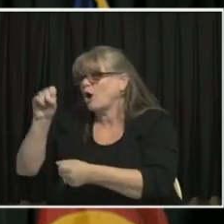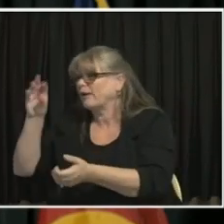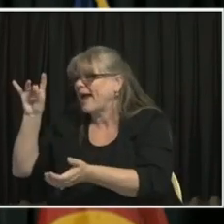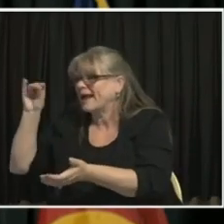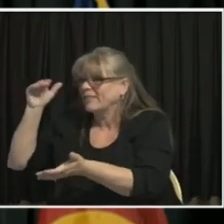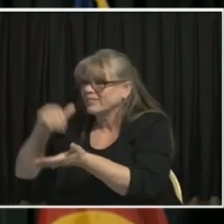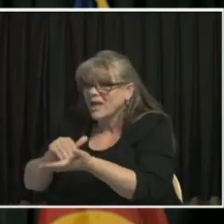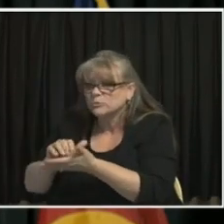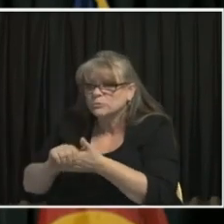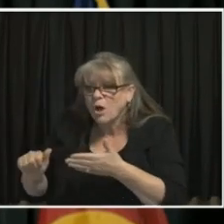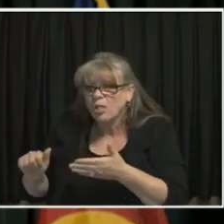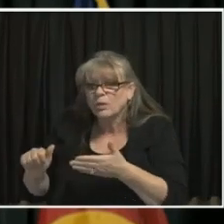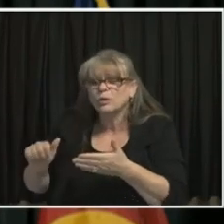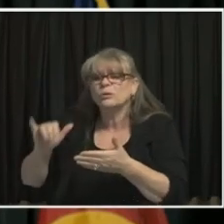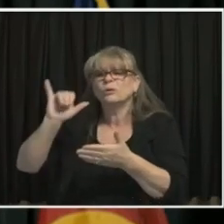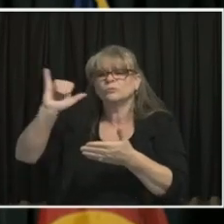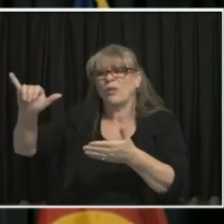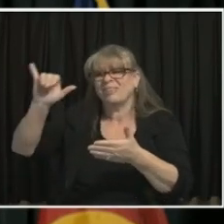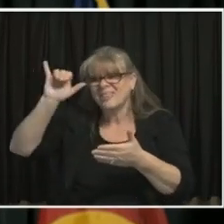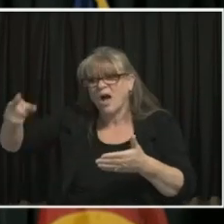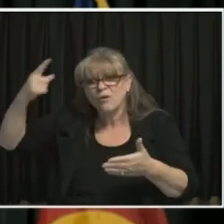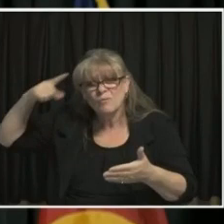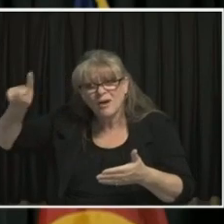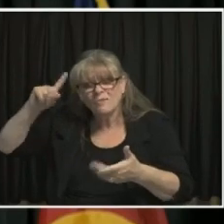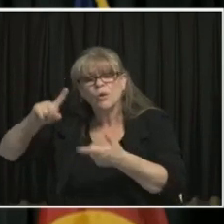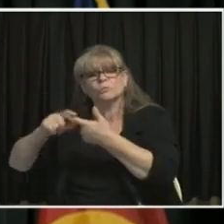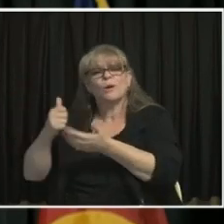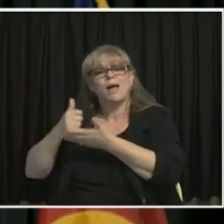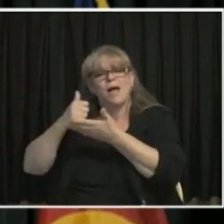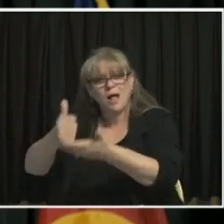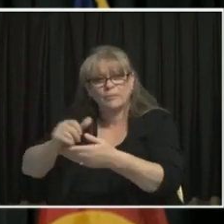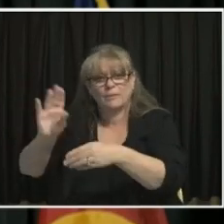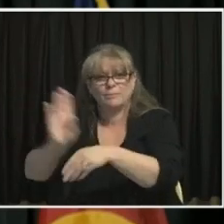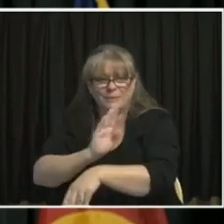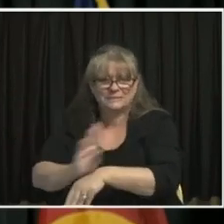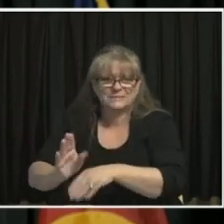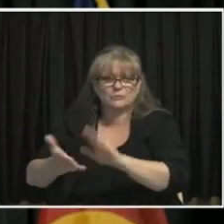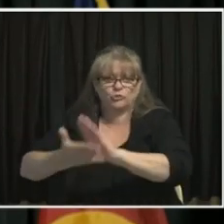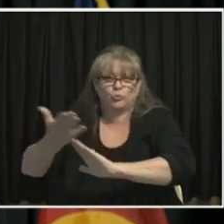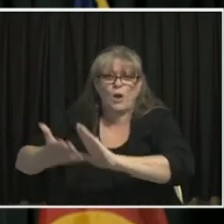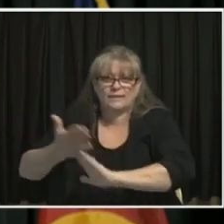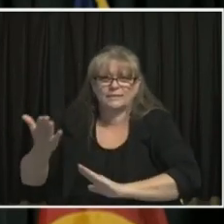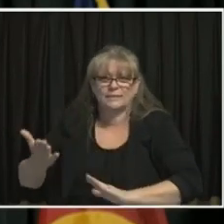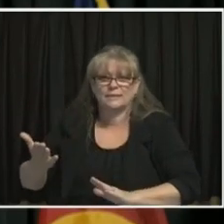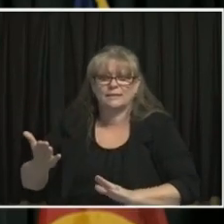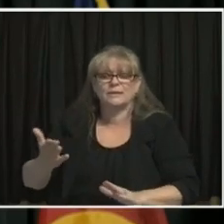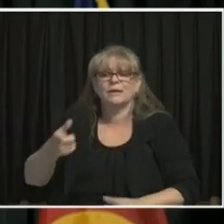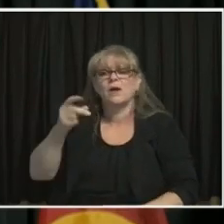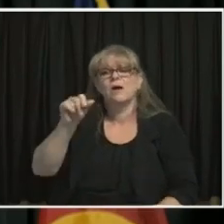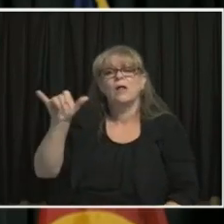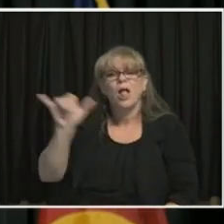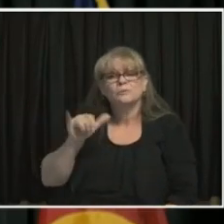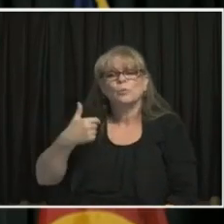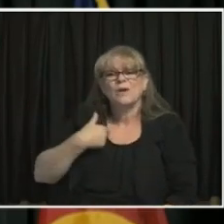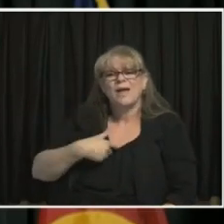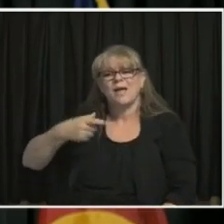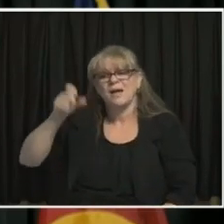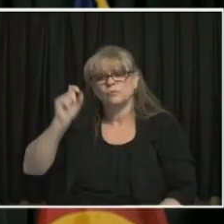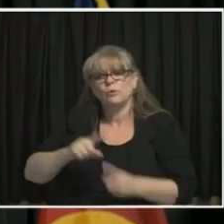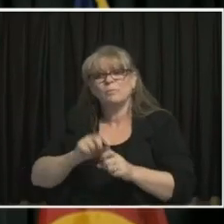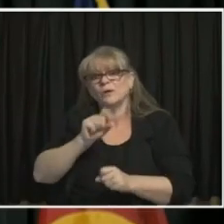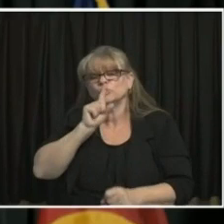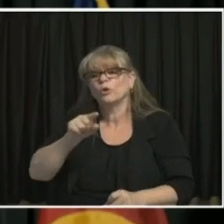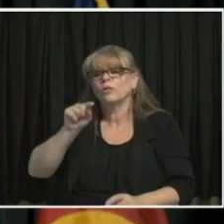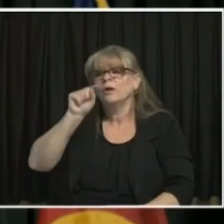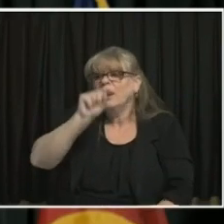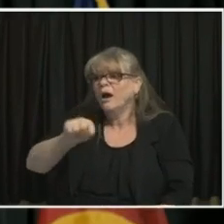for small businesses. We also have done everything that we can to make sure that restaurants can get through this, meaning they can do the curbside